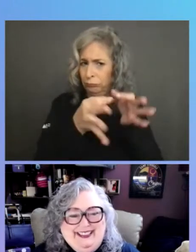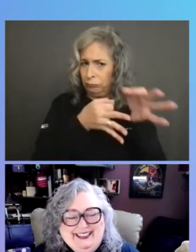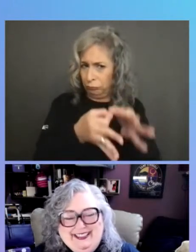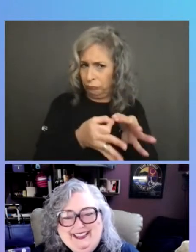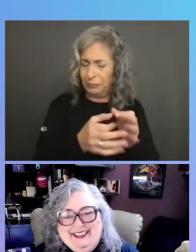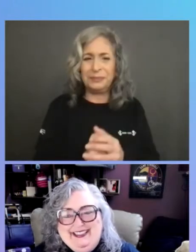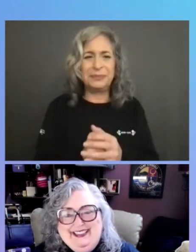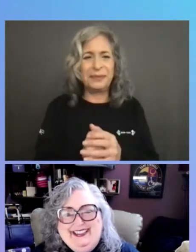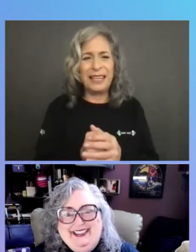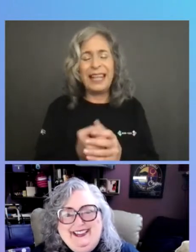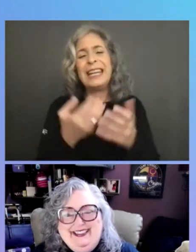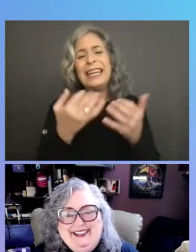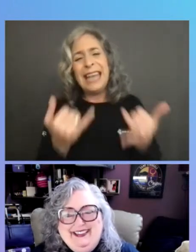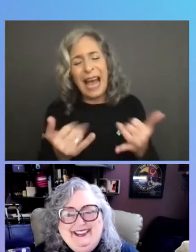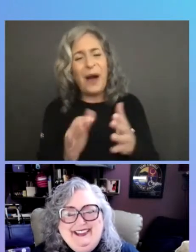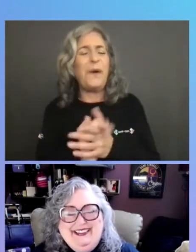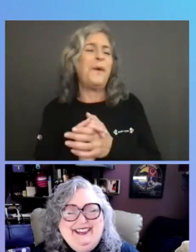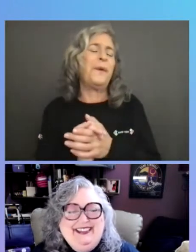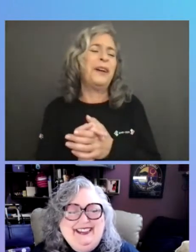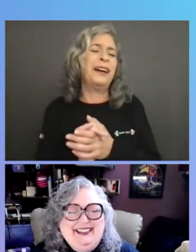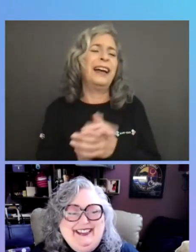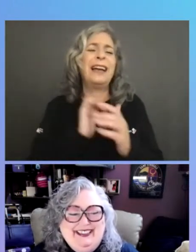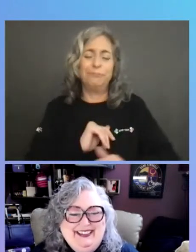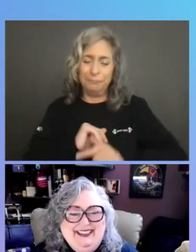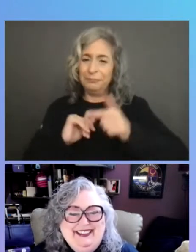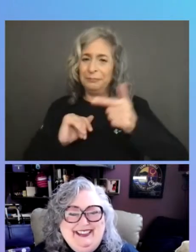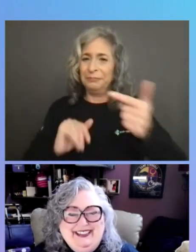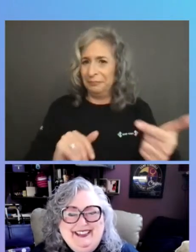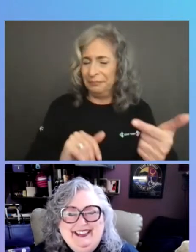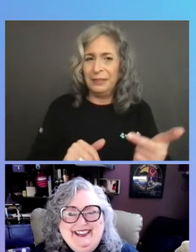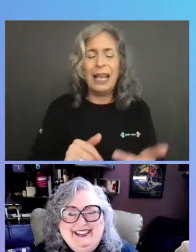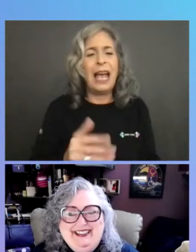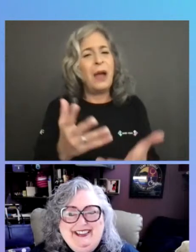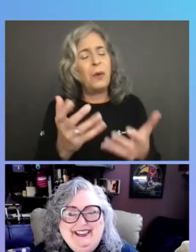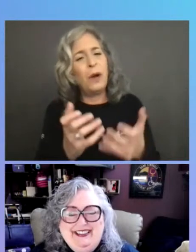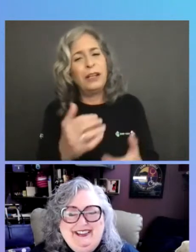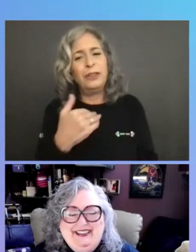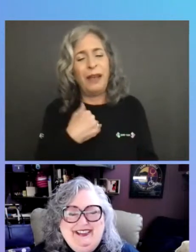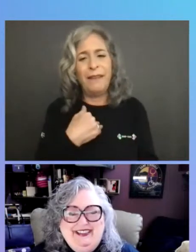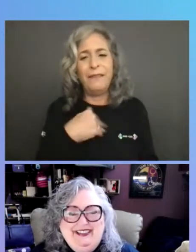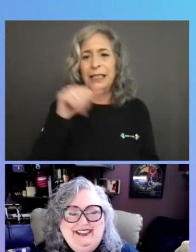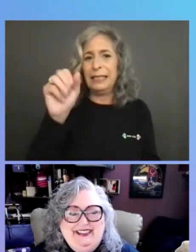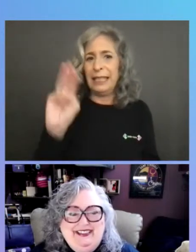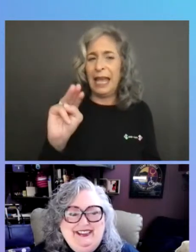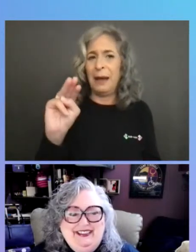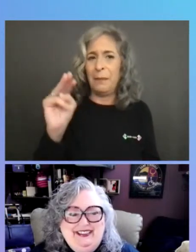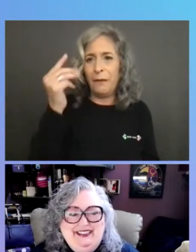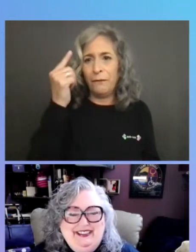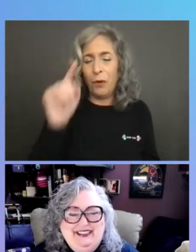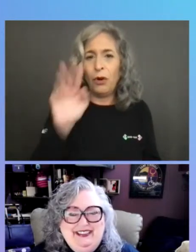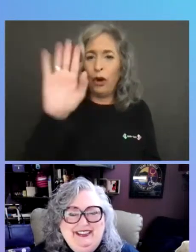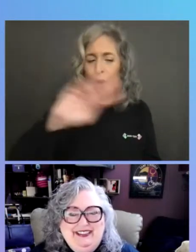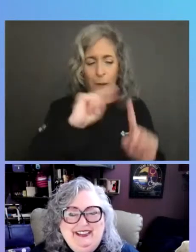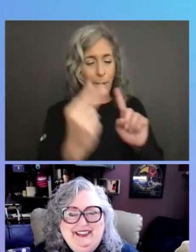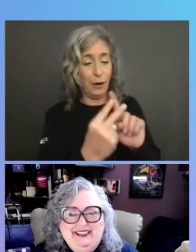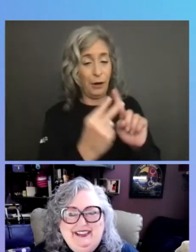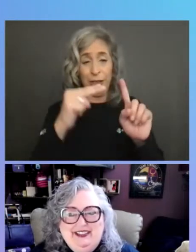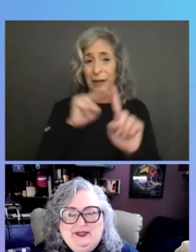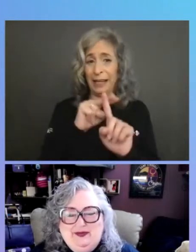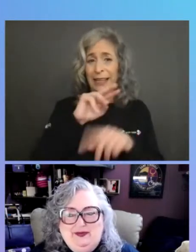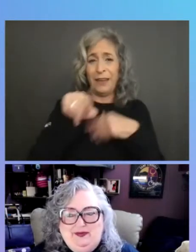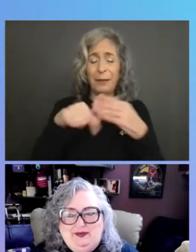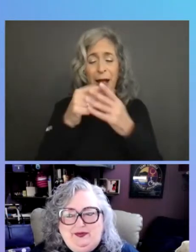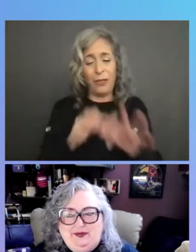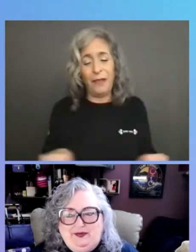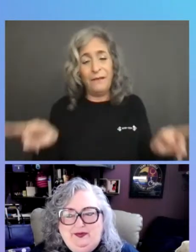of introduction and color commentary, I'm going to turn the time over to Sam to give her perspective on the